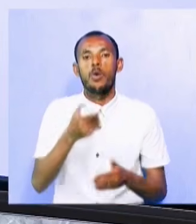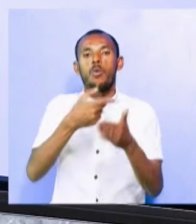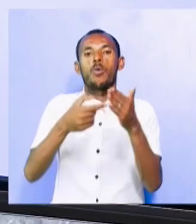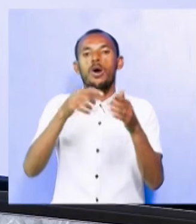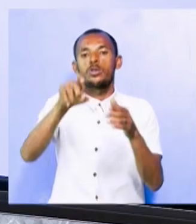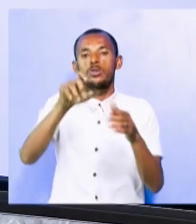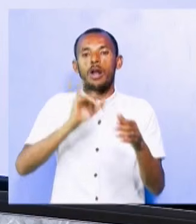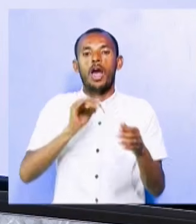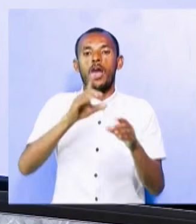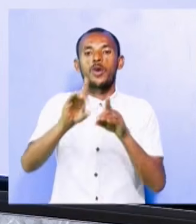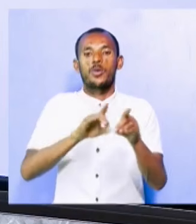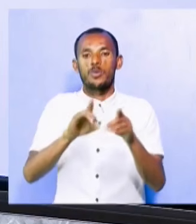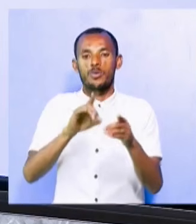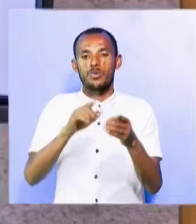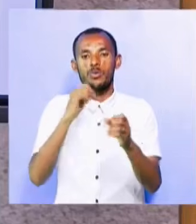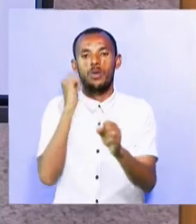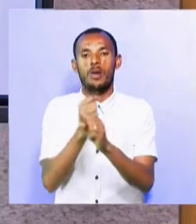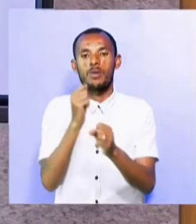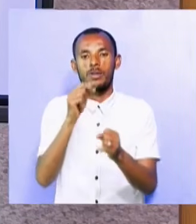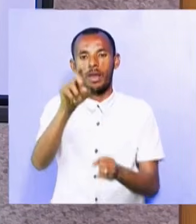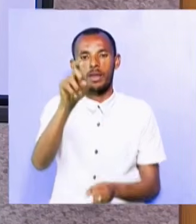to calculate this x?